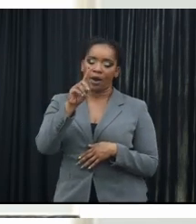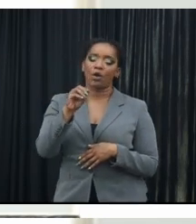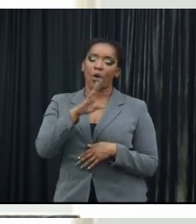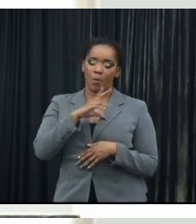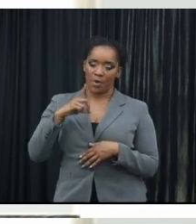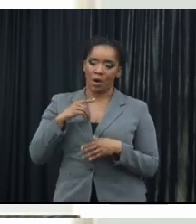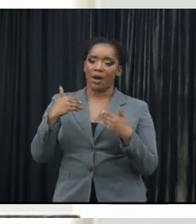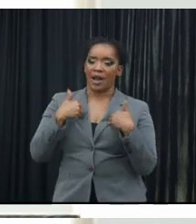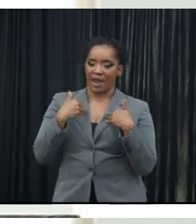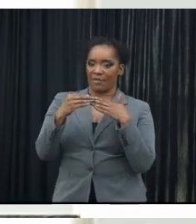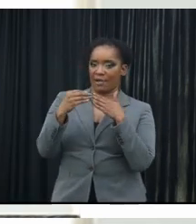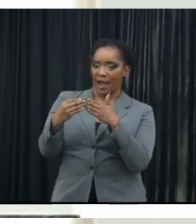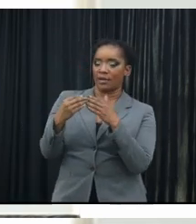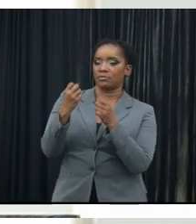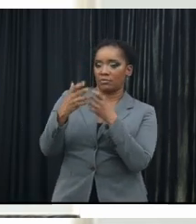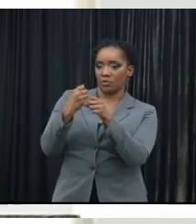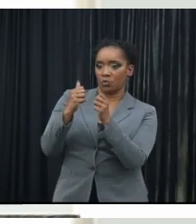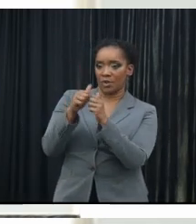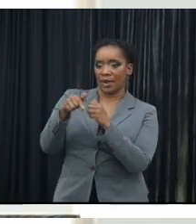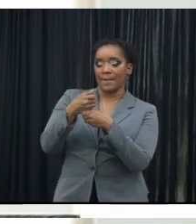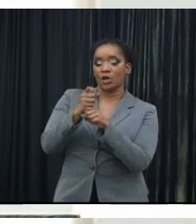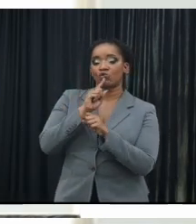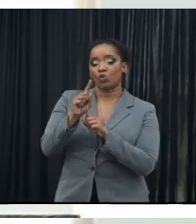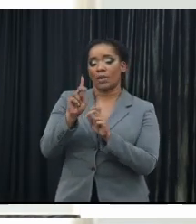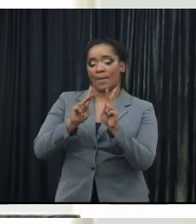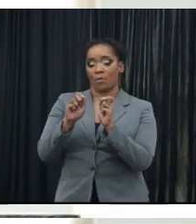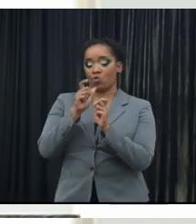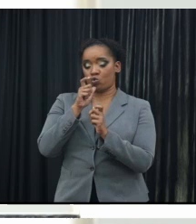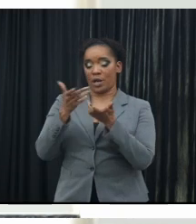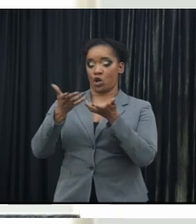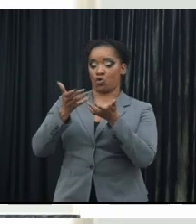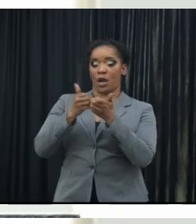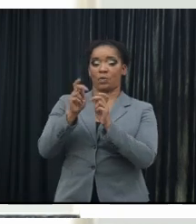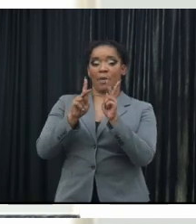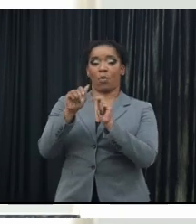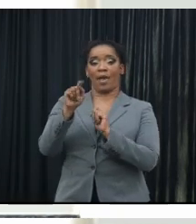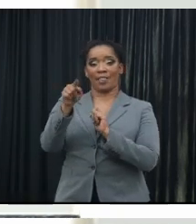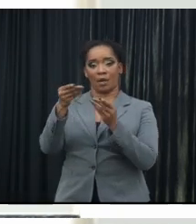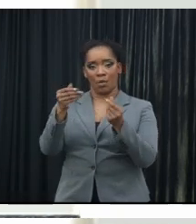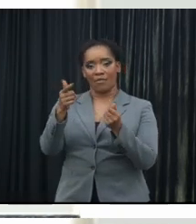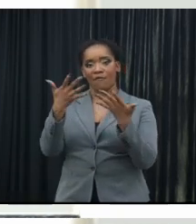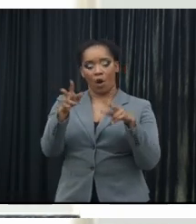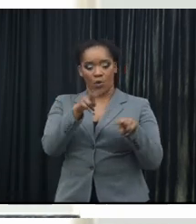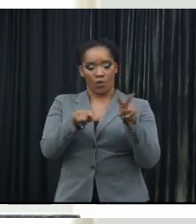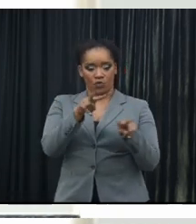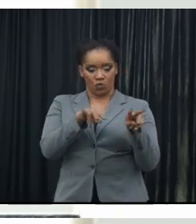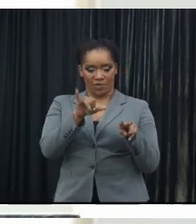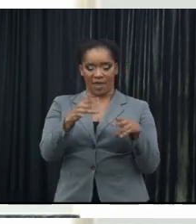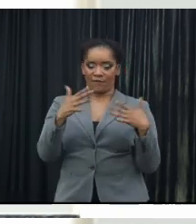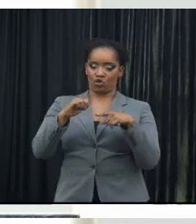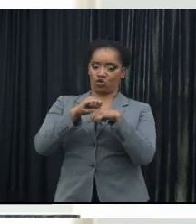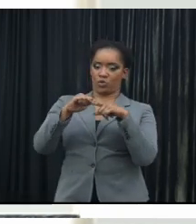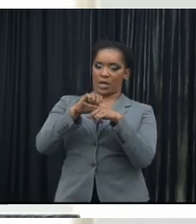Make sure that the individuals who interact with residents at the property have reviewed that material, are trained, participate